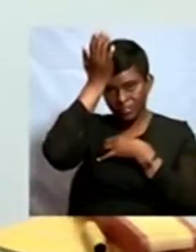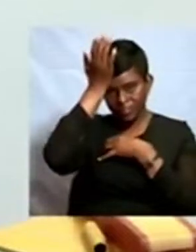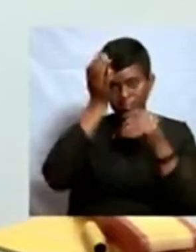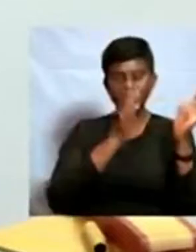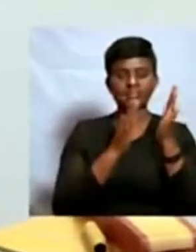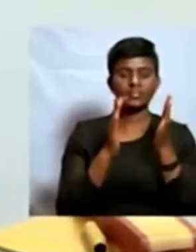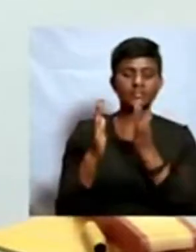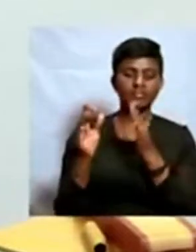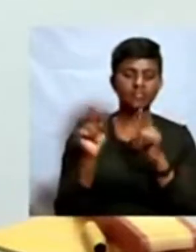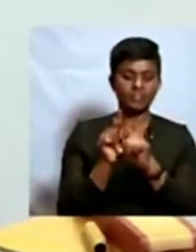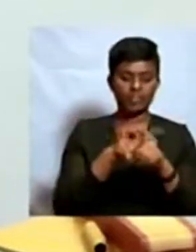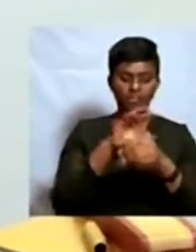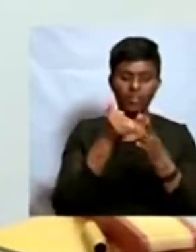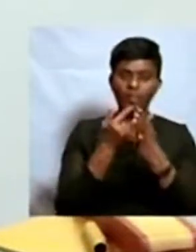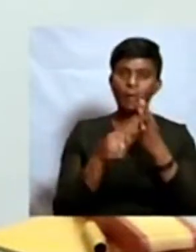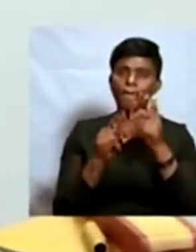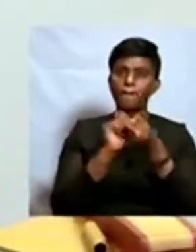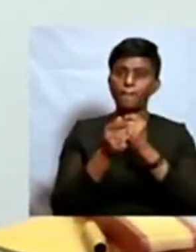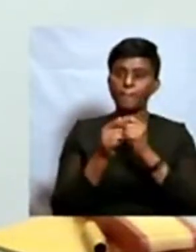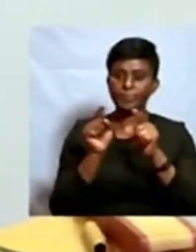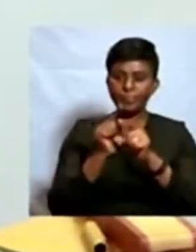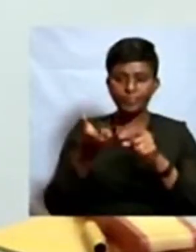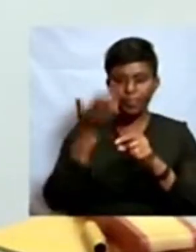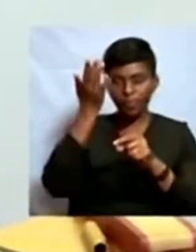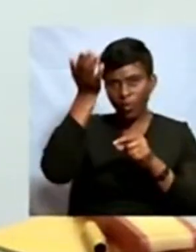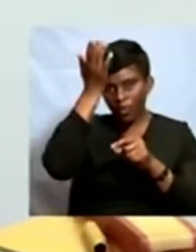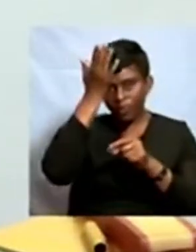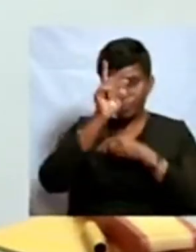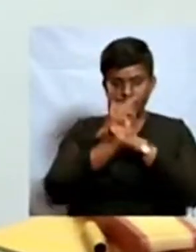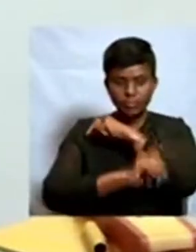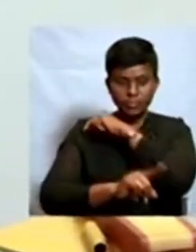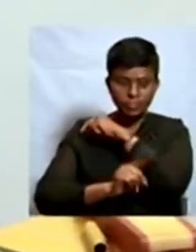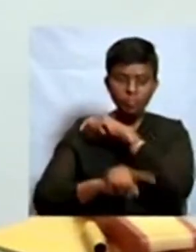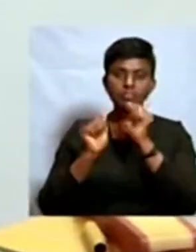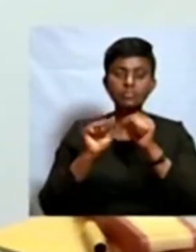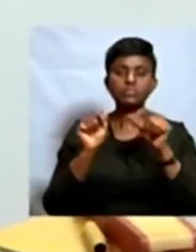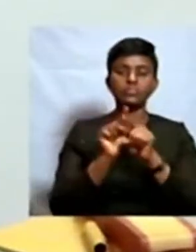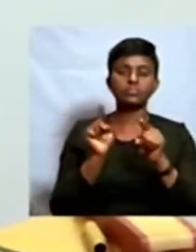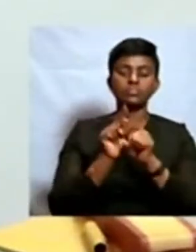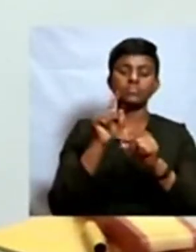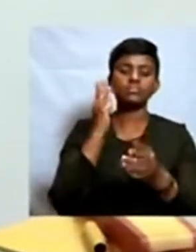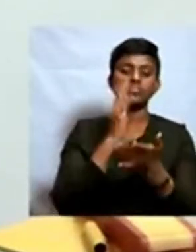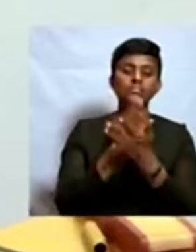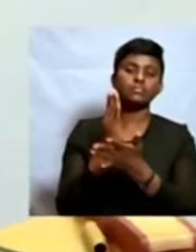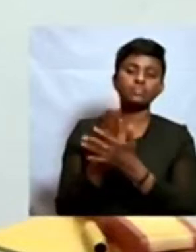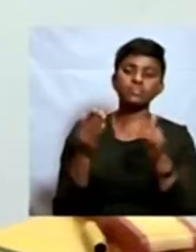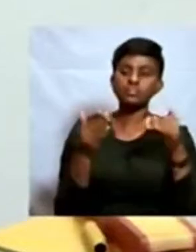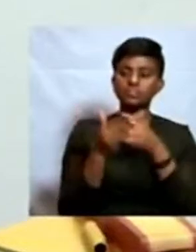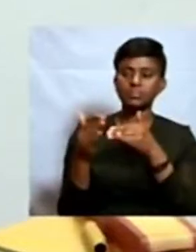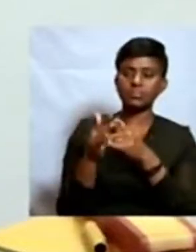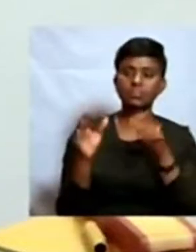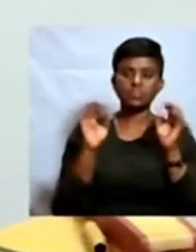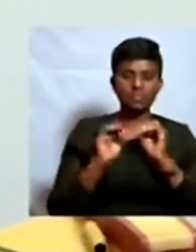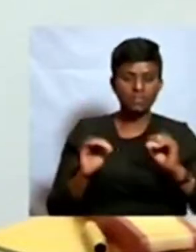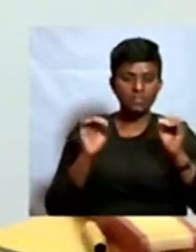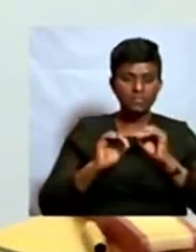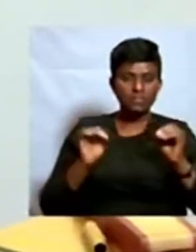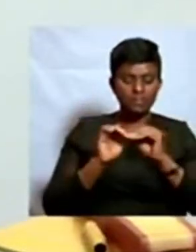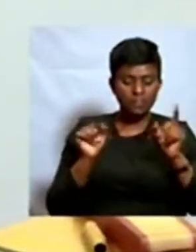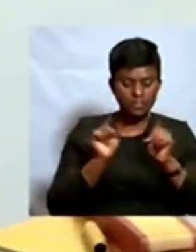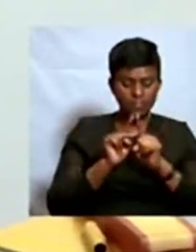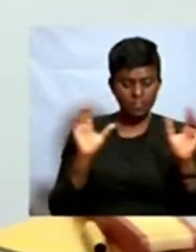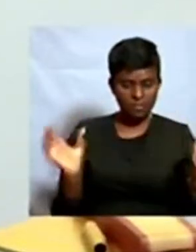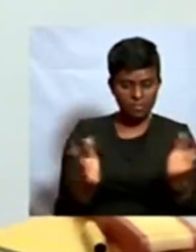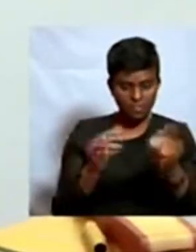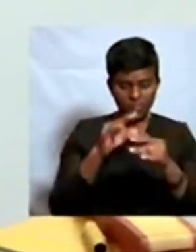measures. Ramifications. Updated penalties can act as a deterrence against non-compliance and